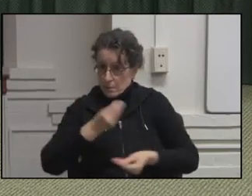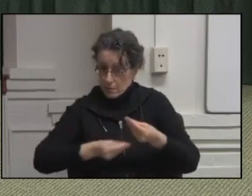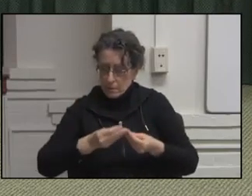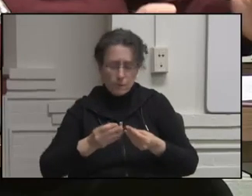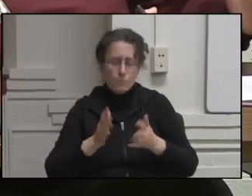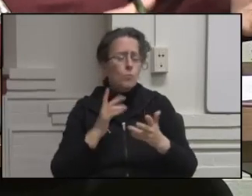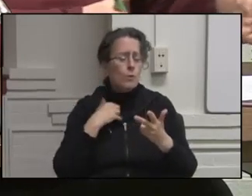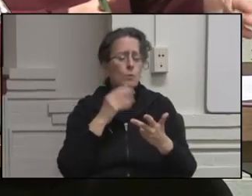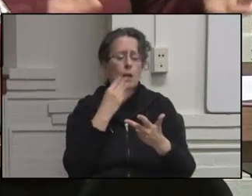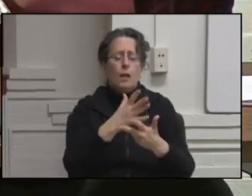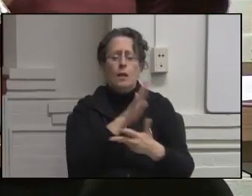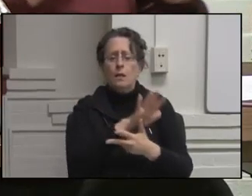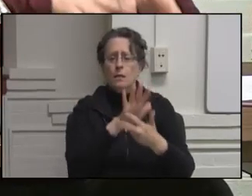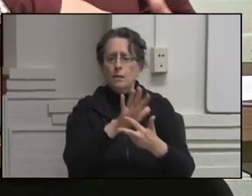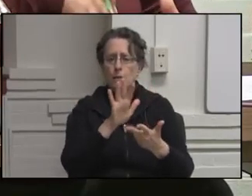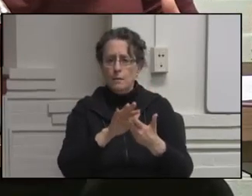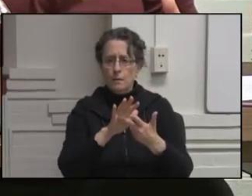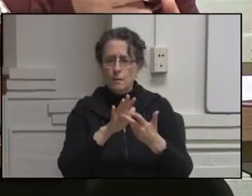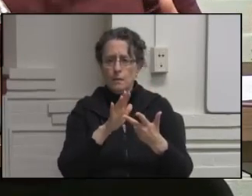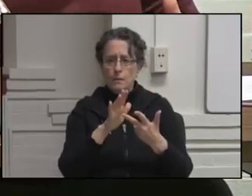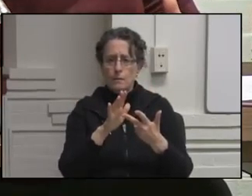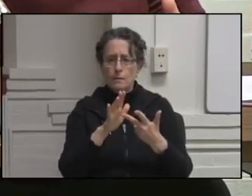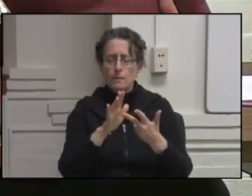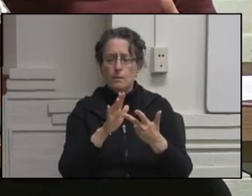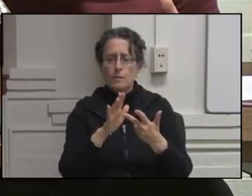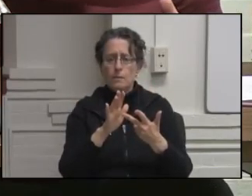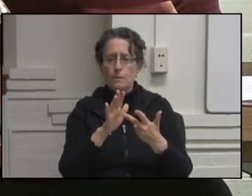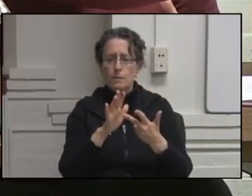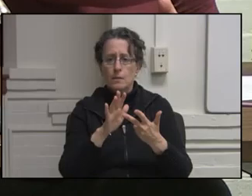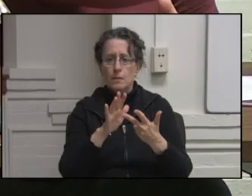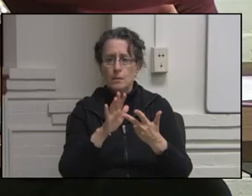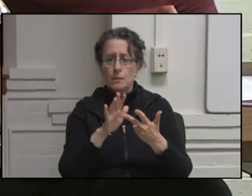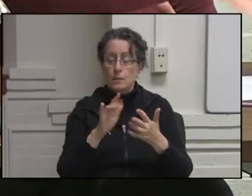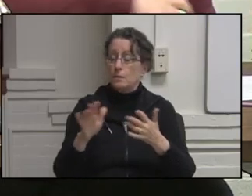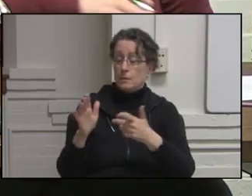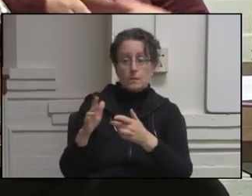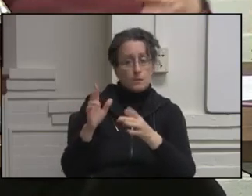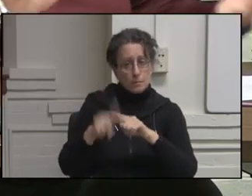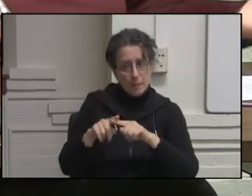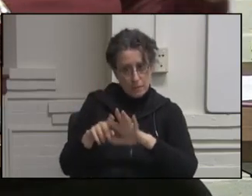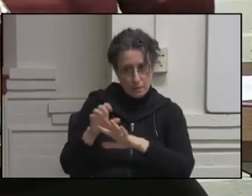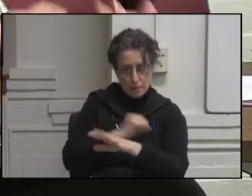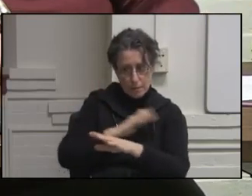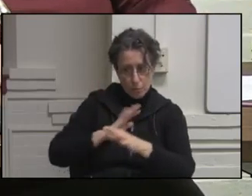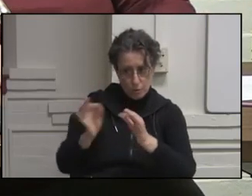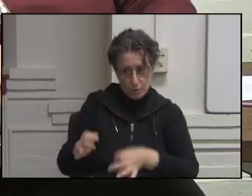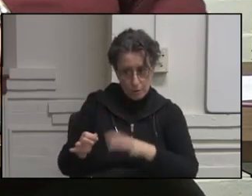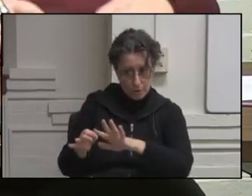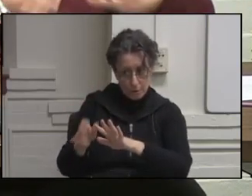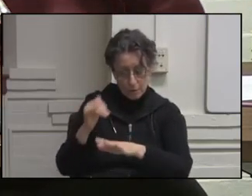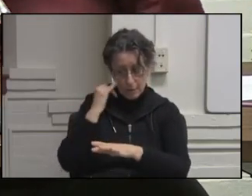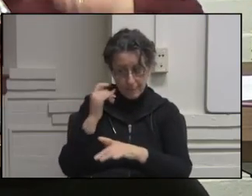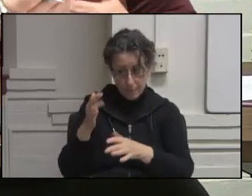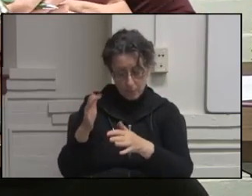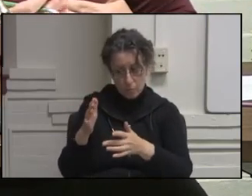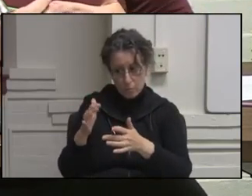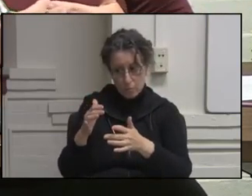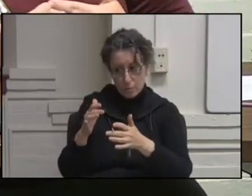all three know that we are going to, you know, based on your decision this evening, mm-hmm. Right. Then we would let all three of them know, and then